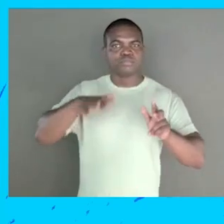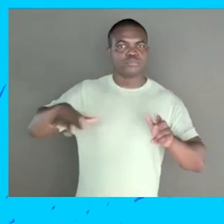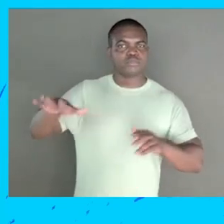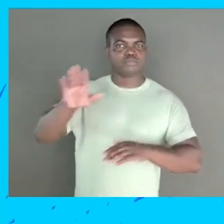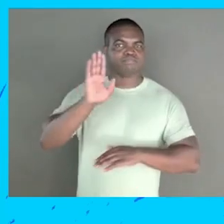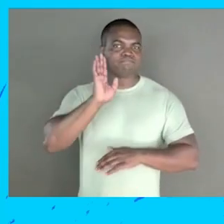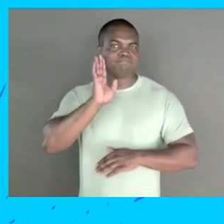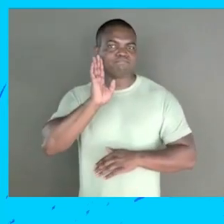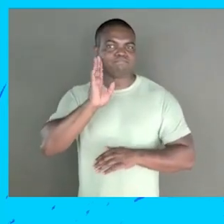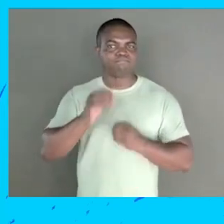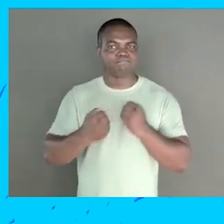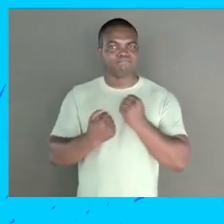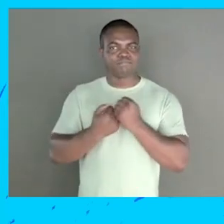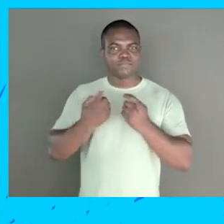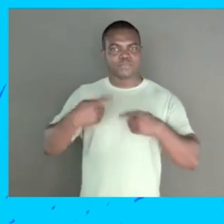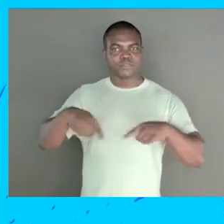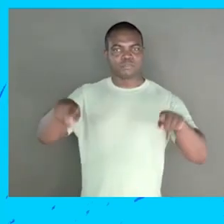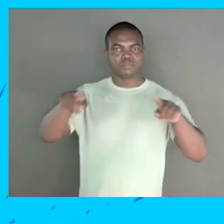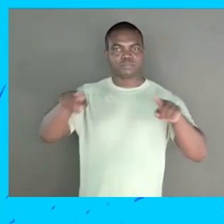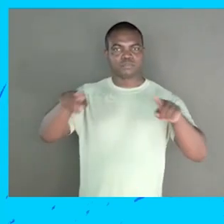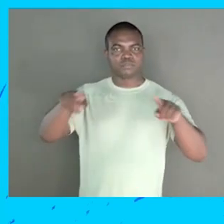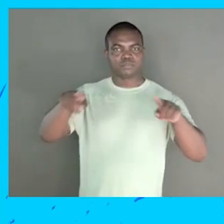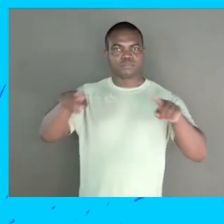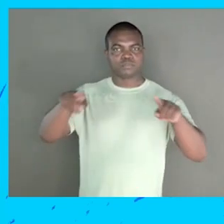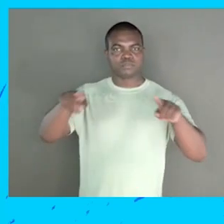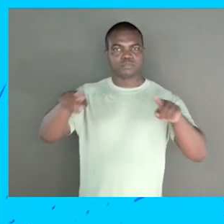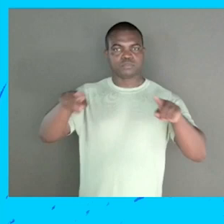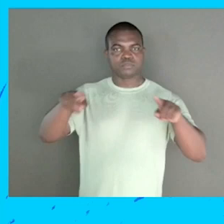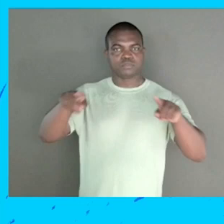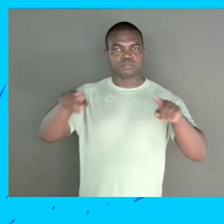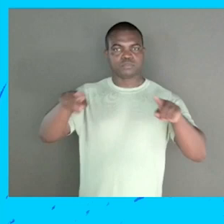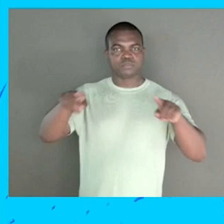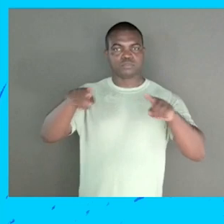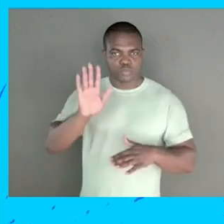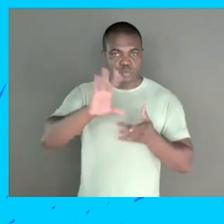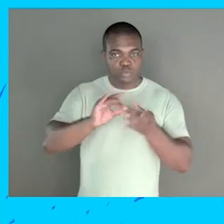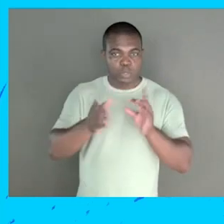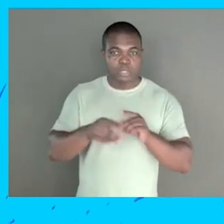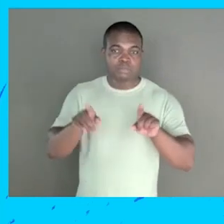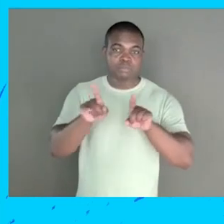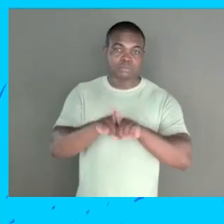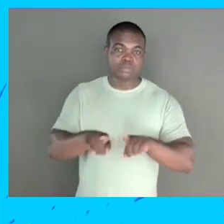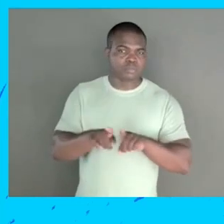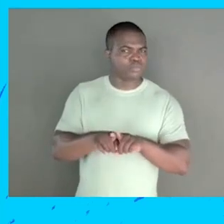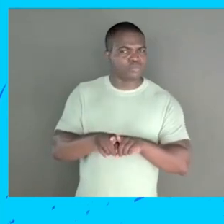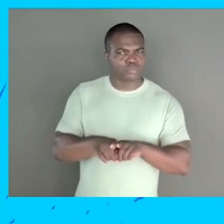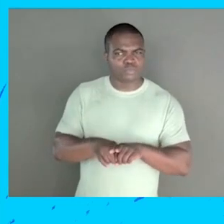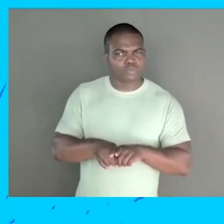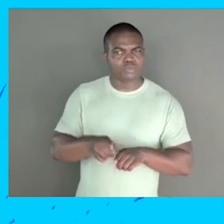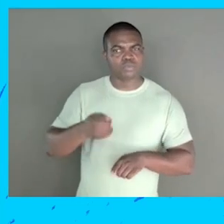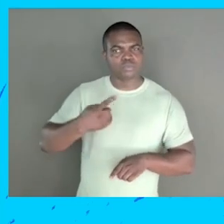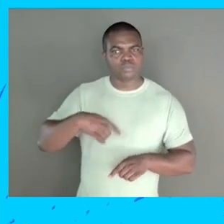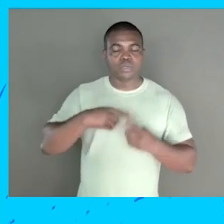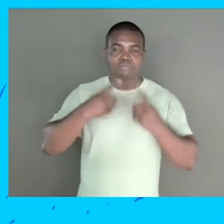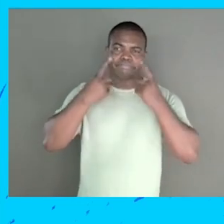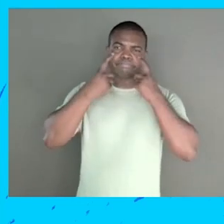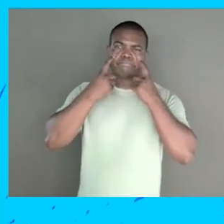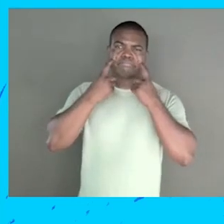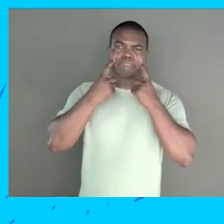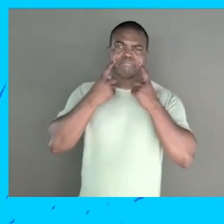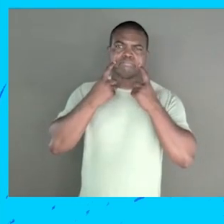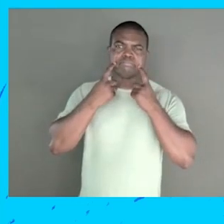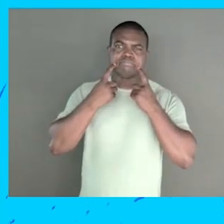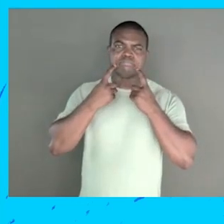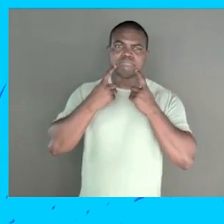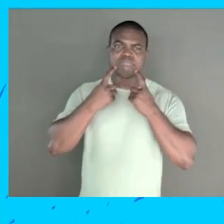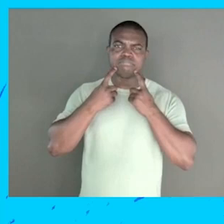will change. Our tears will stop falling. They will stop all the mocking. We will walk down those